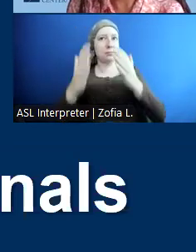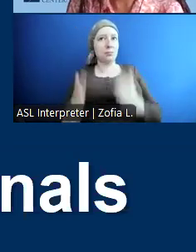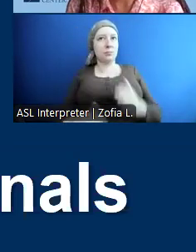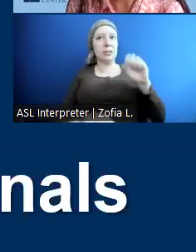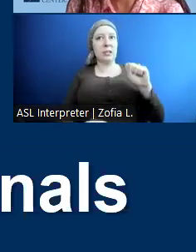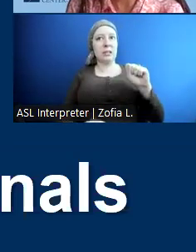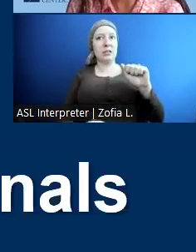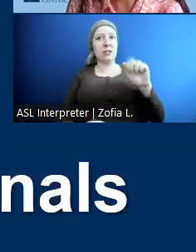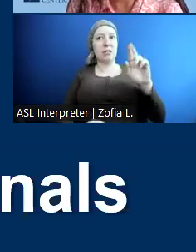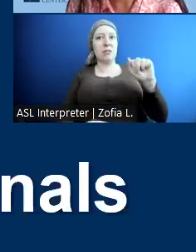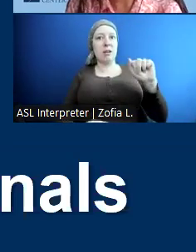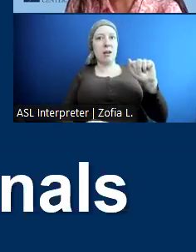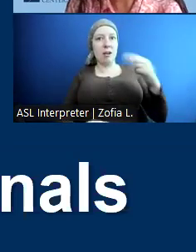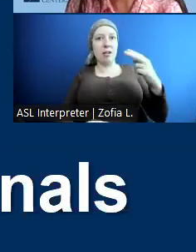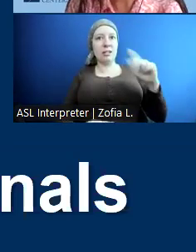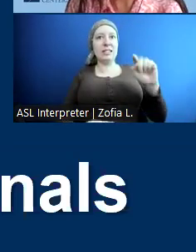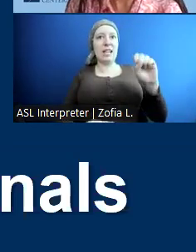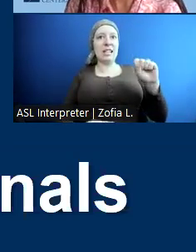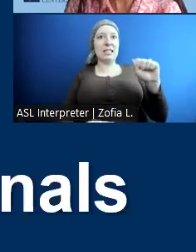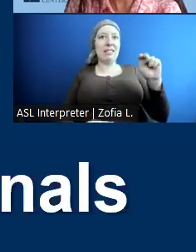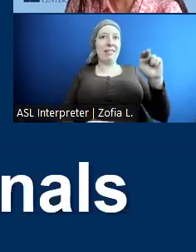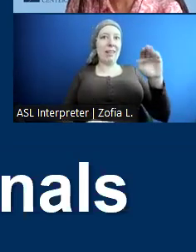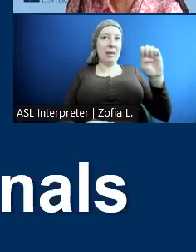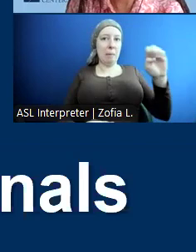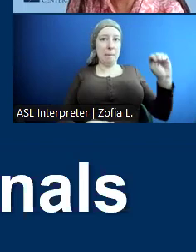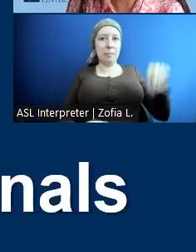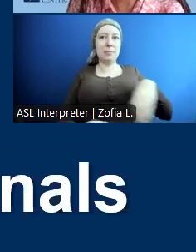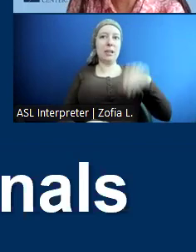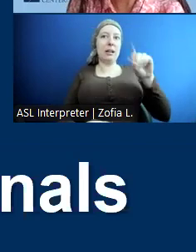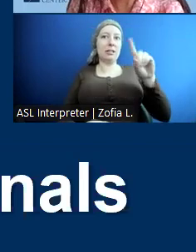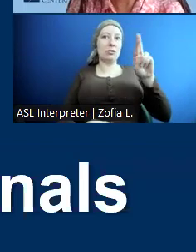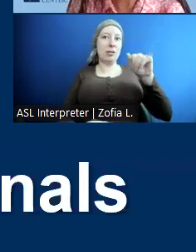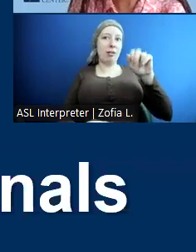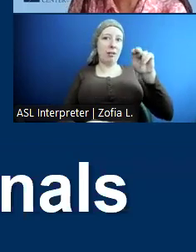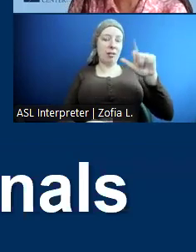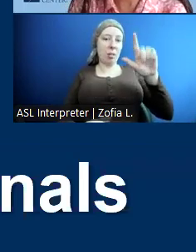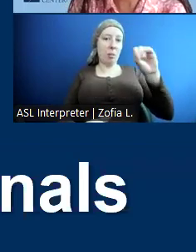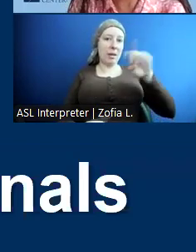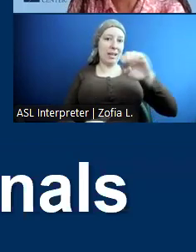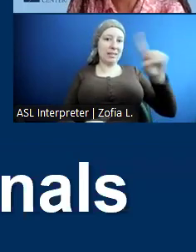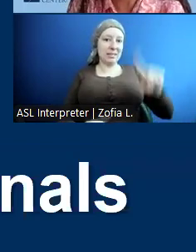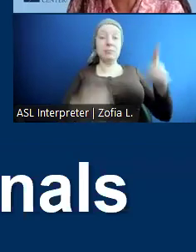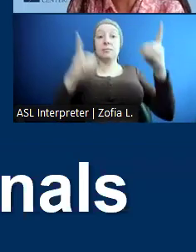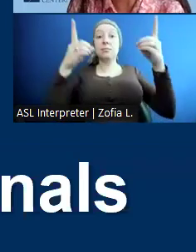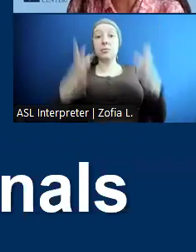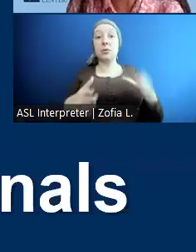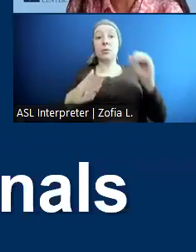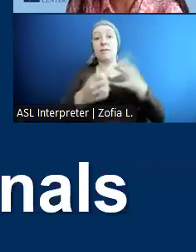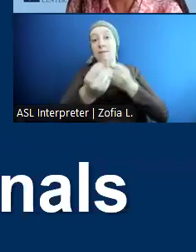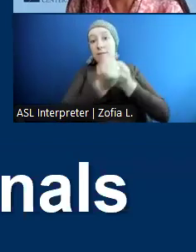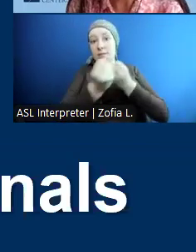Tasneen, Adriana Lopez, the Director of Client Advocacy with the Tahereh Justice